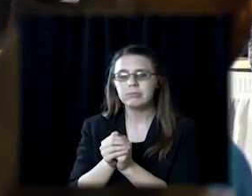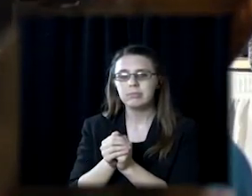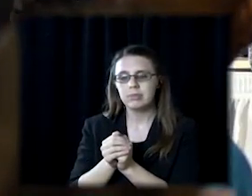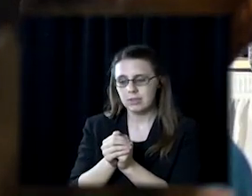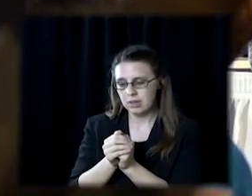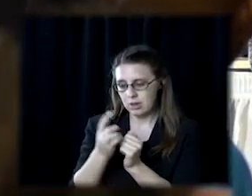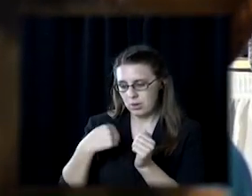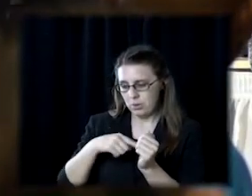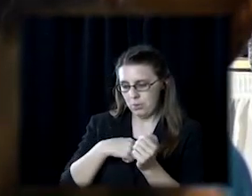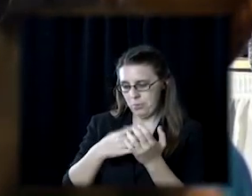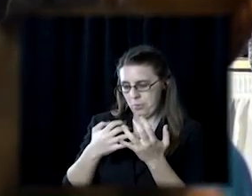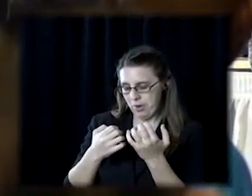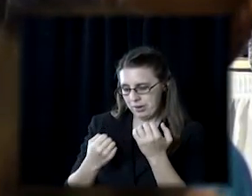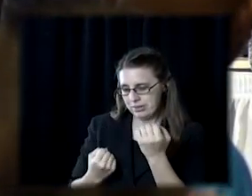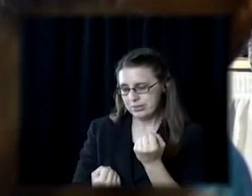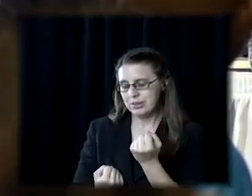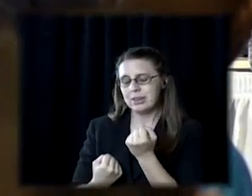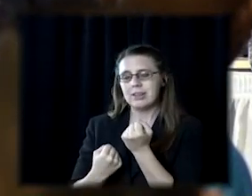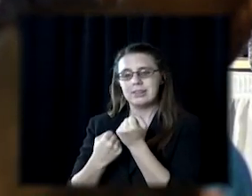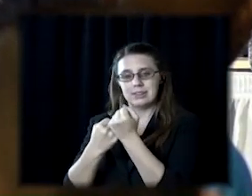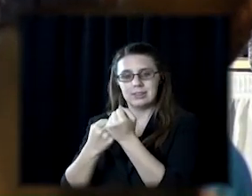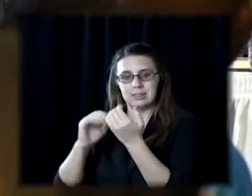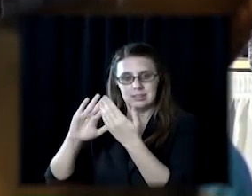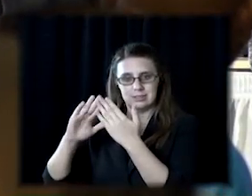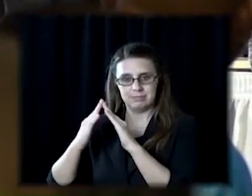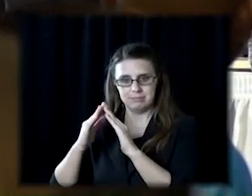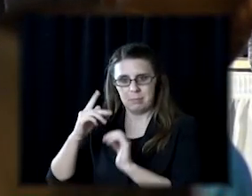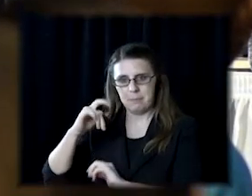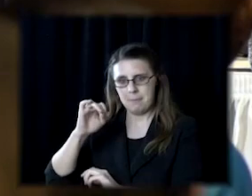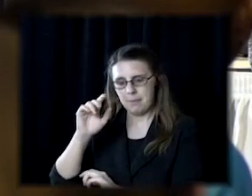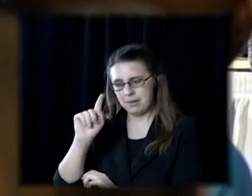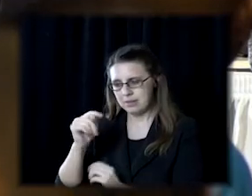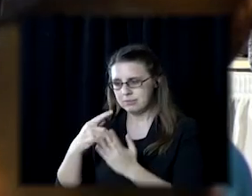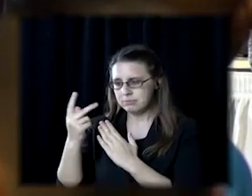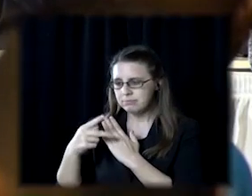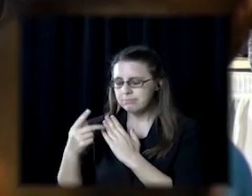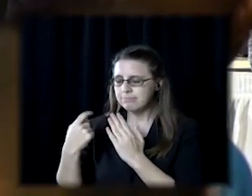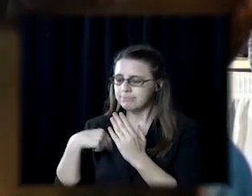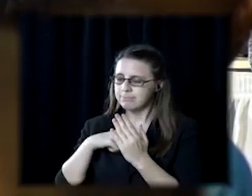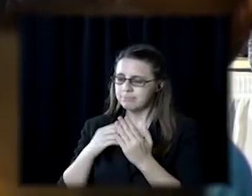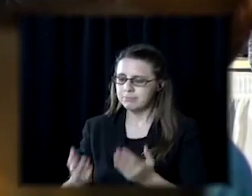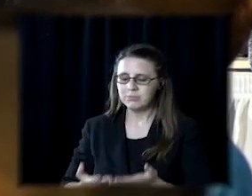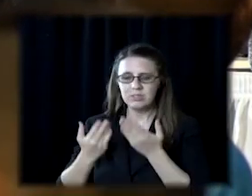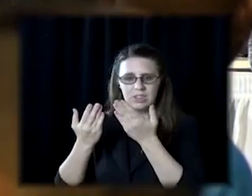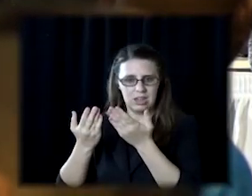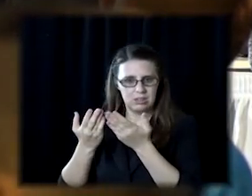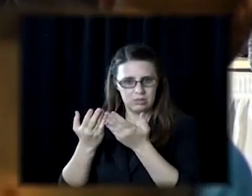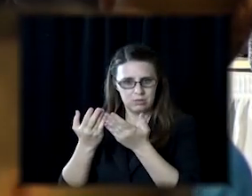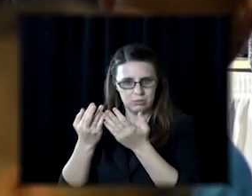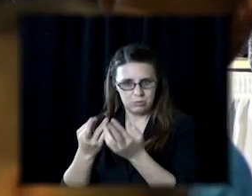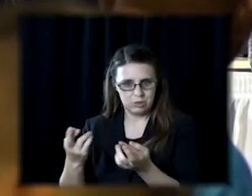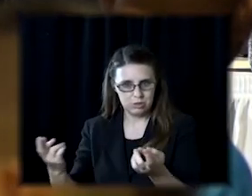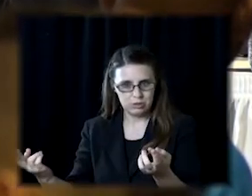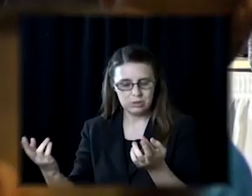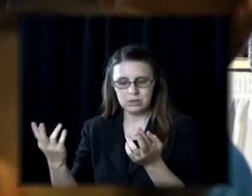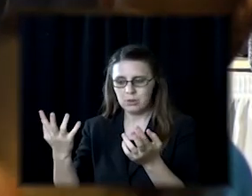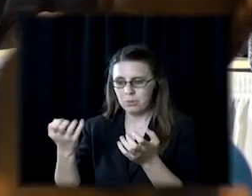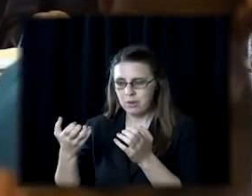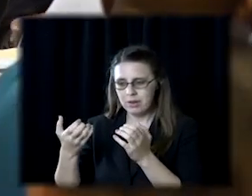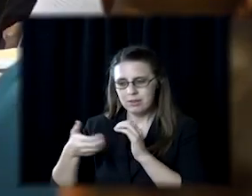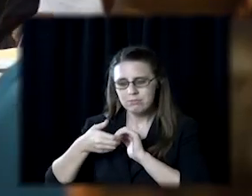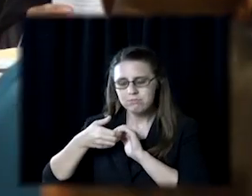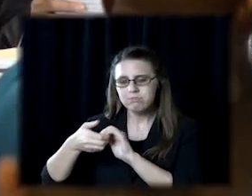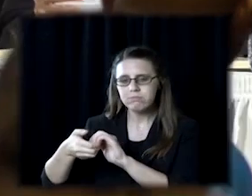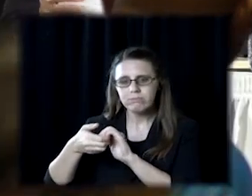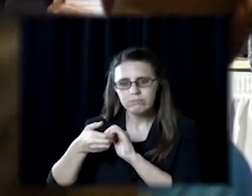those municipalities. We will be providing them with resources. We want to make the process as collaborative as possible.